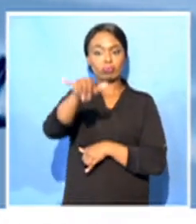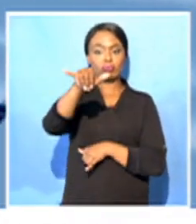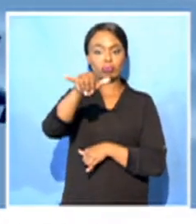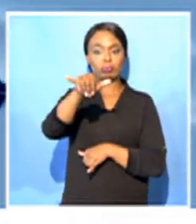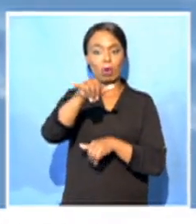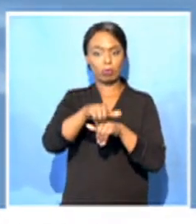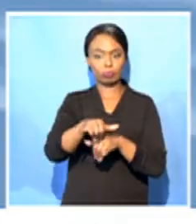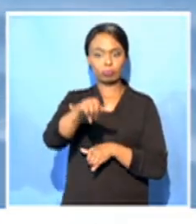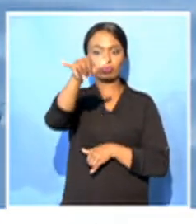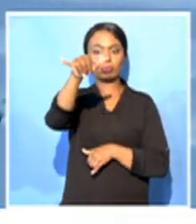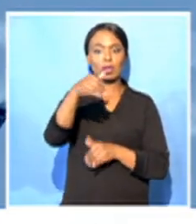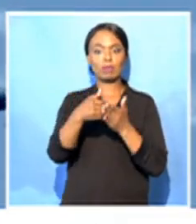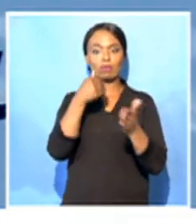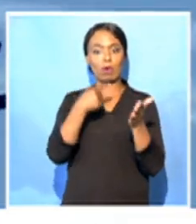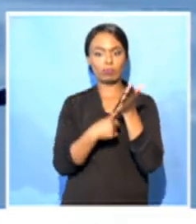exiting the display area.